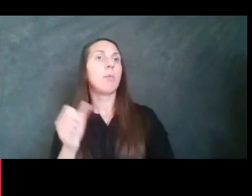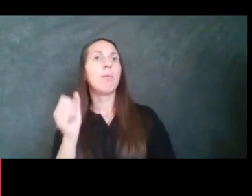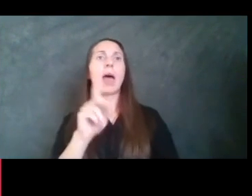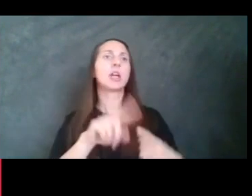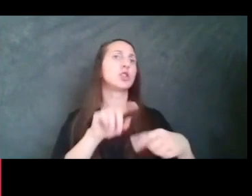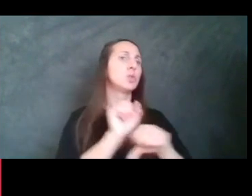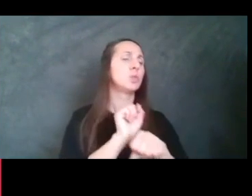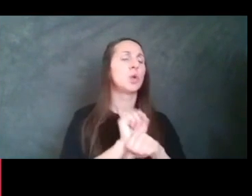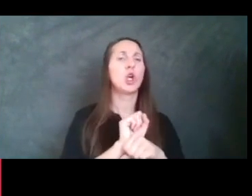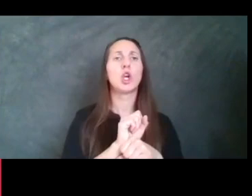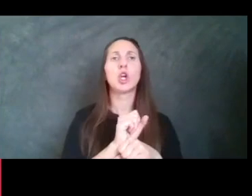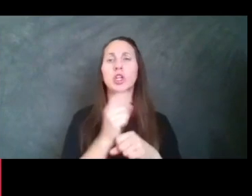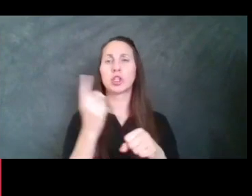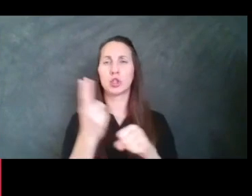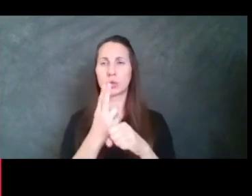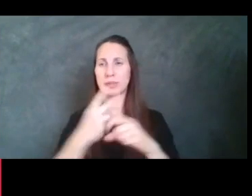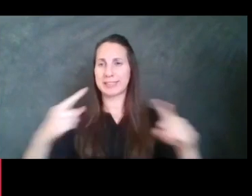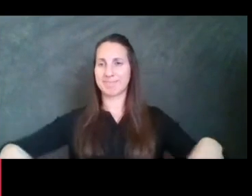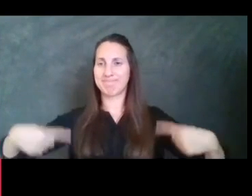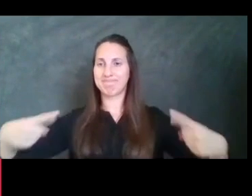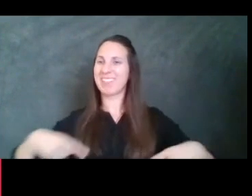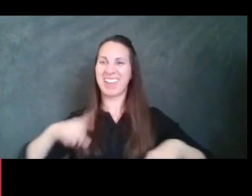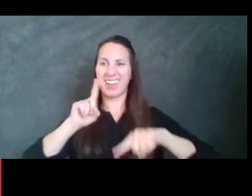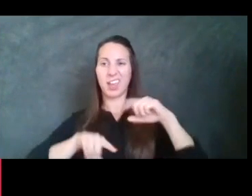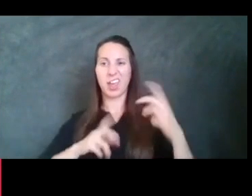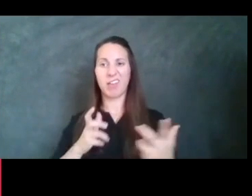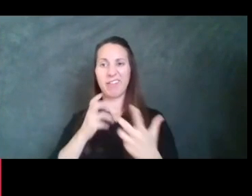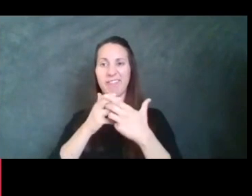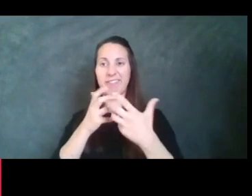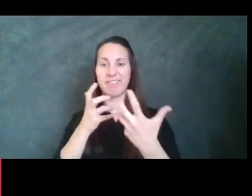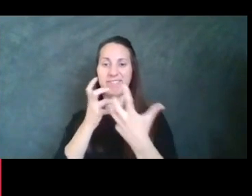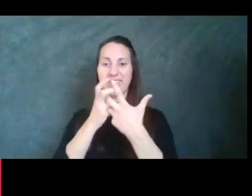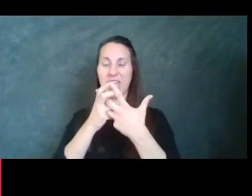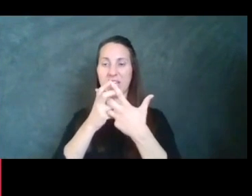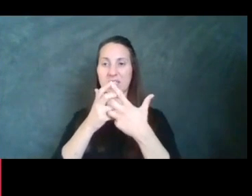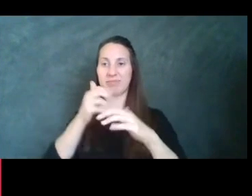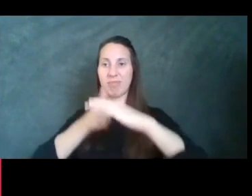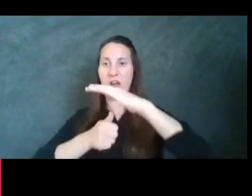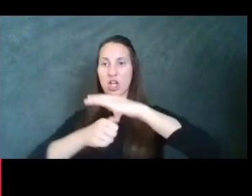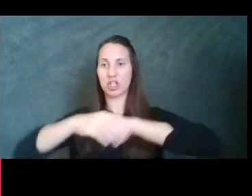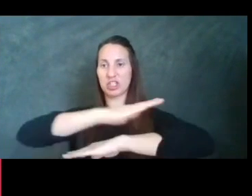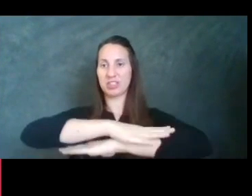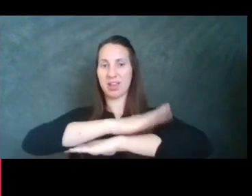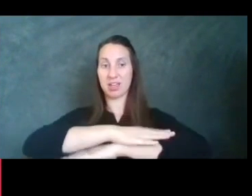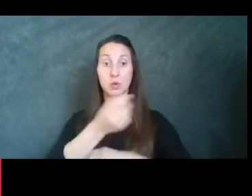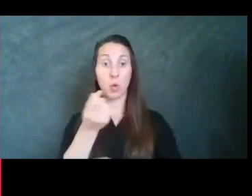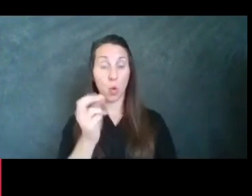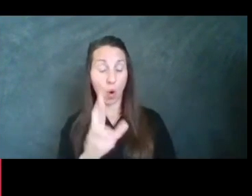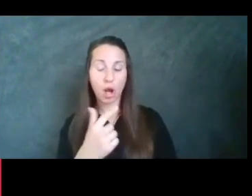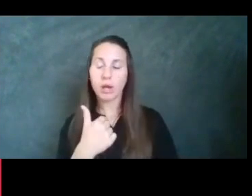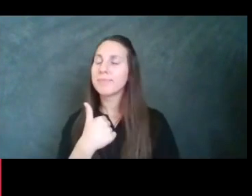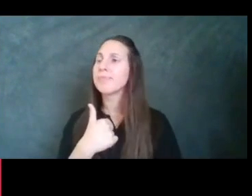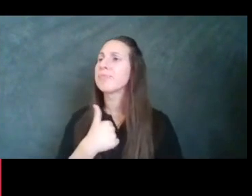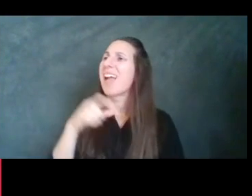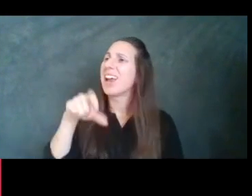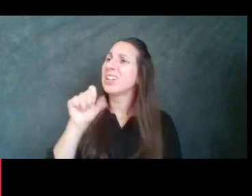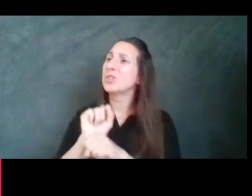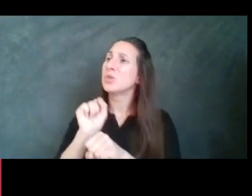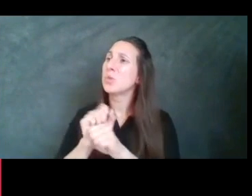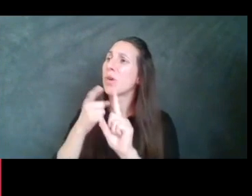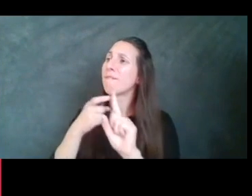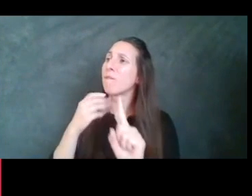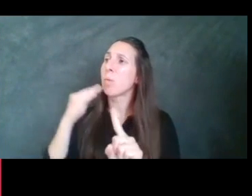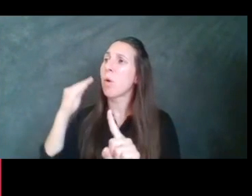can't fit under their desk. Or they might say, I need to work from home for the entire duration of the